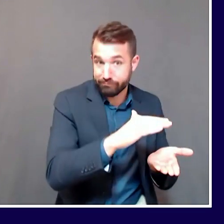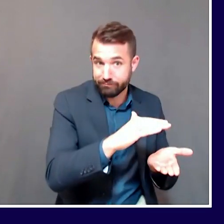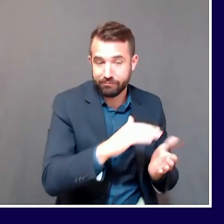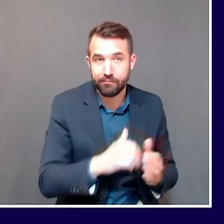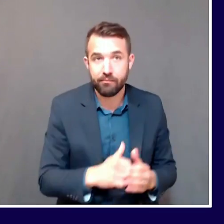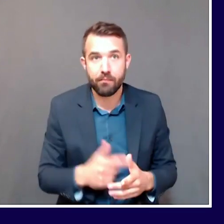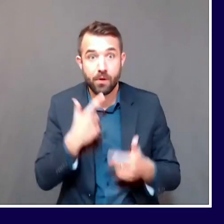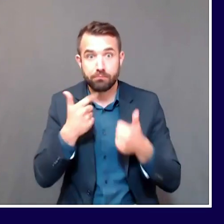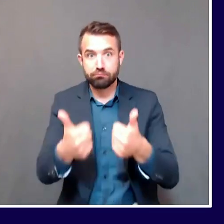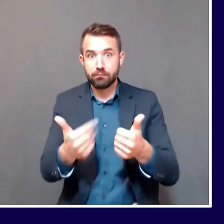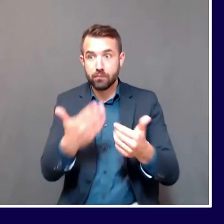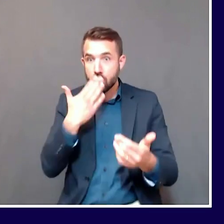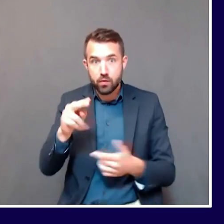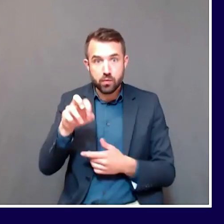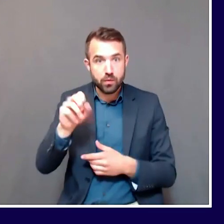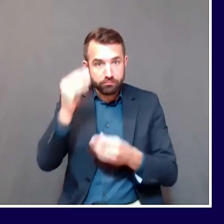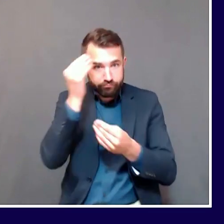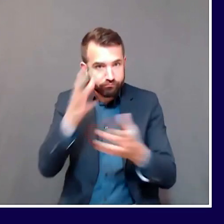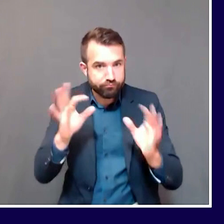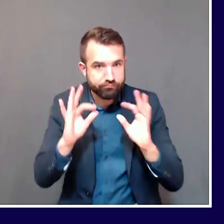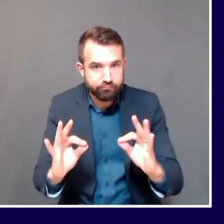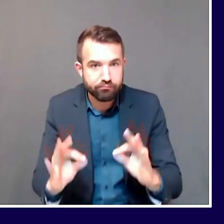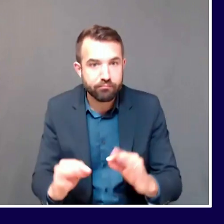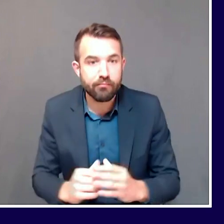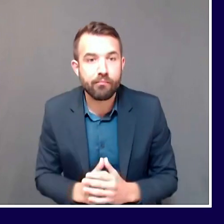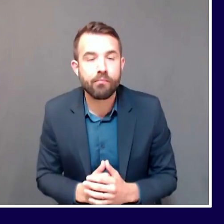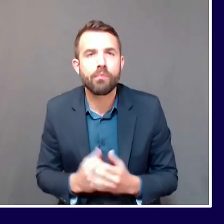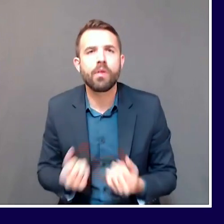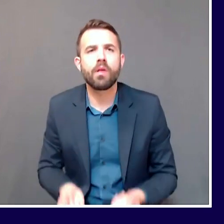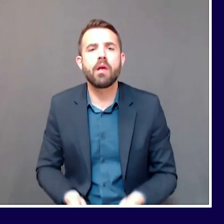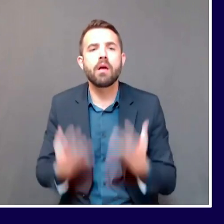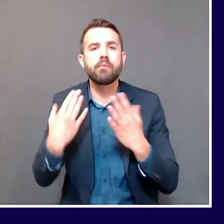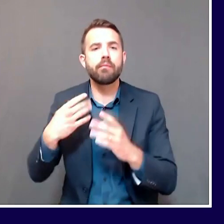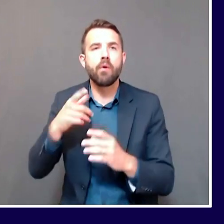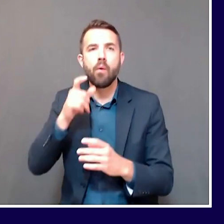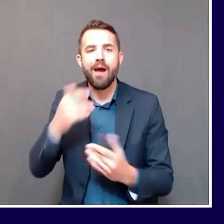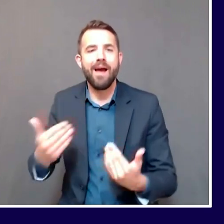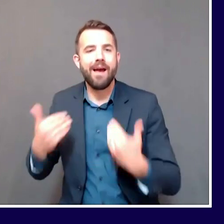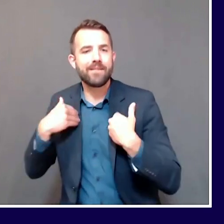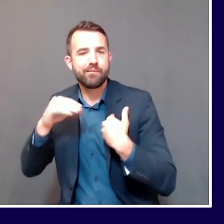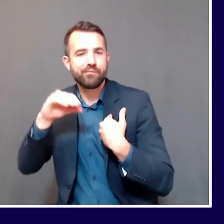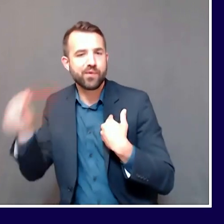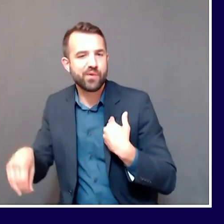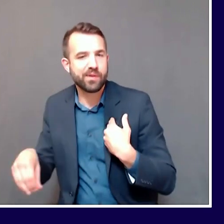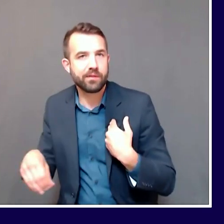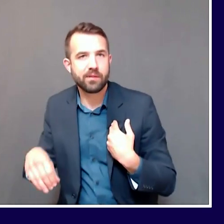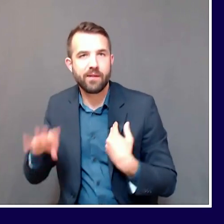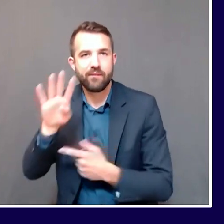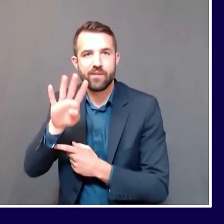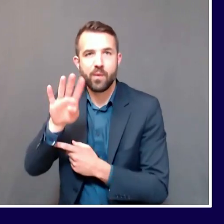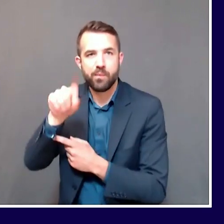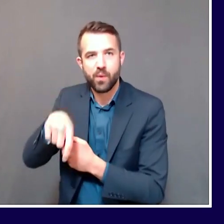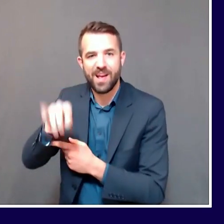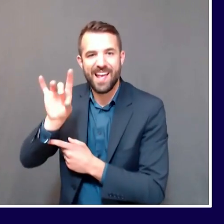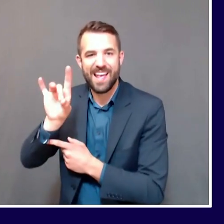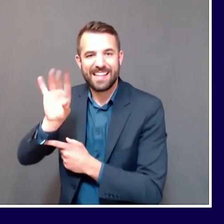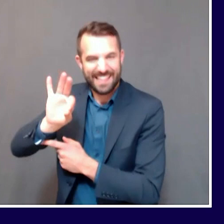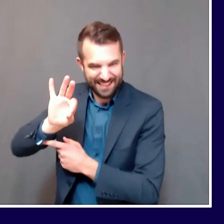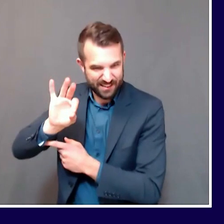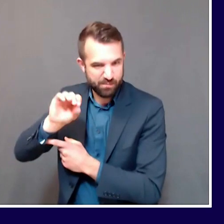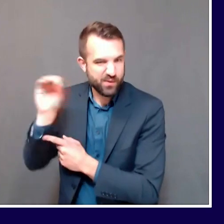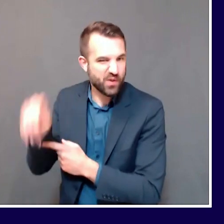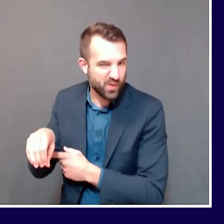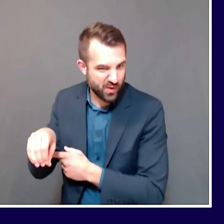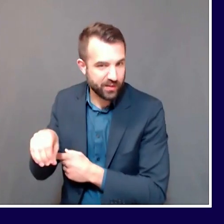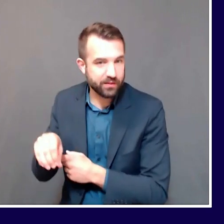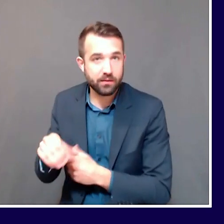thing. Our cumulative positivity rate across the state is now 4.89%. So we